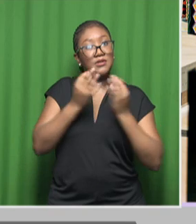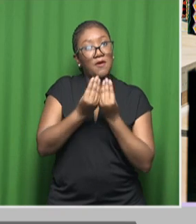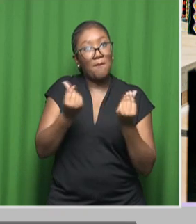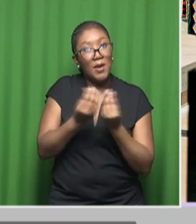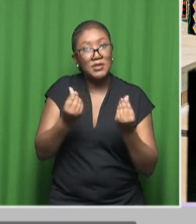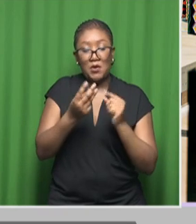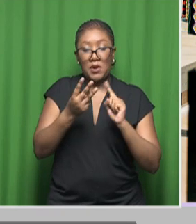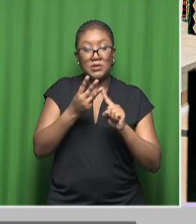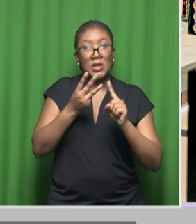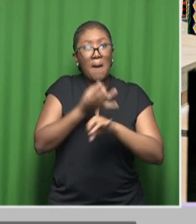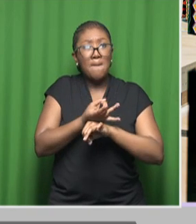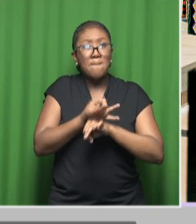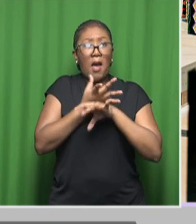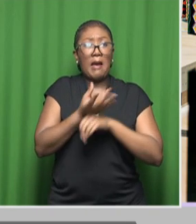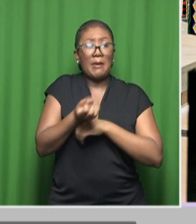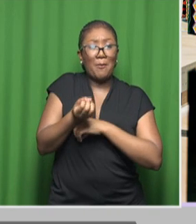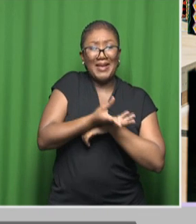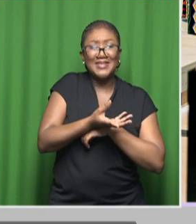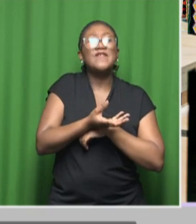luxury.